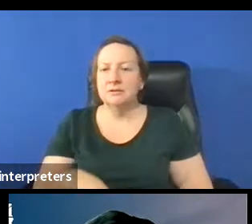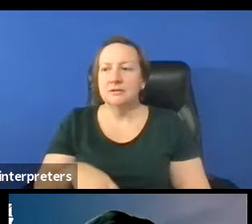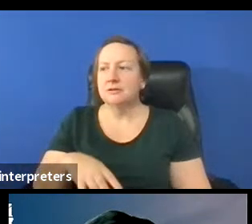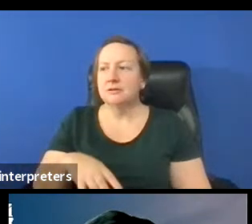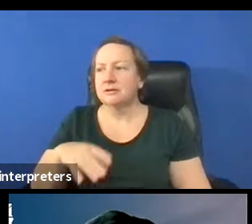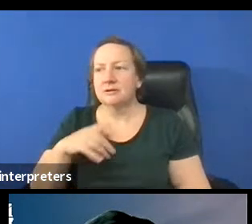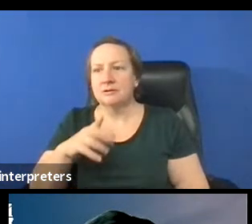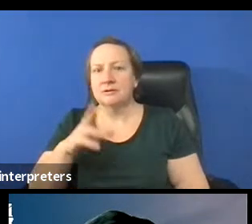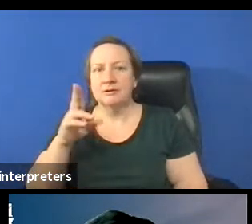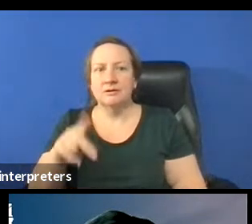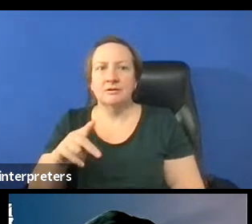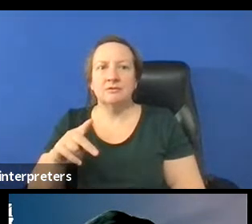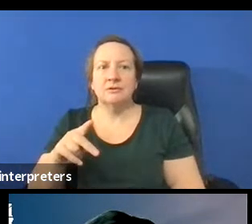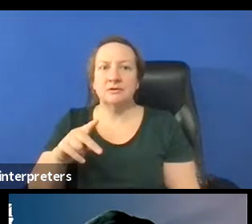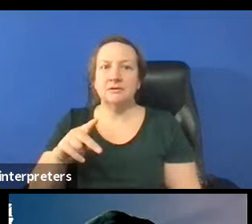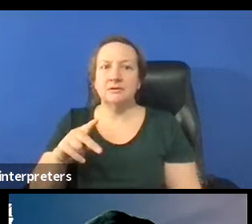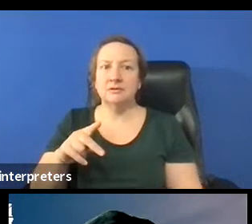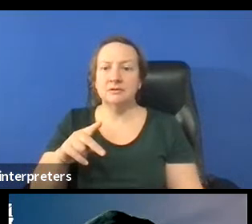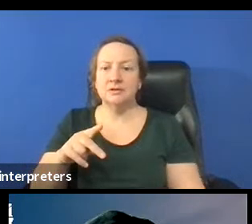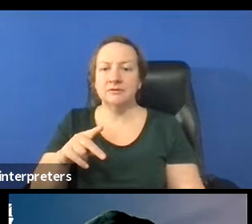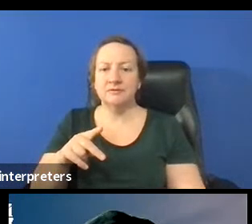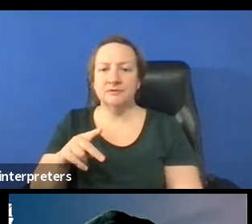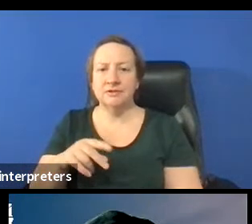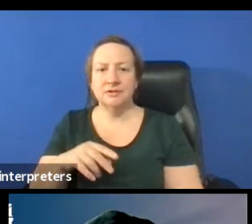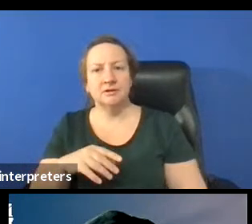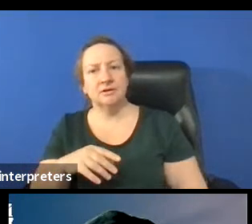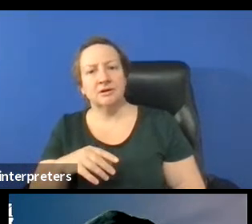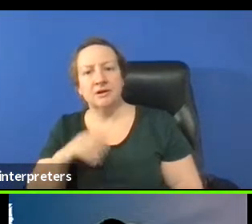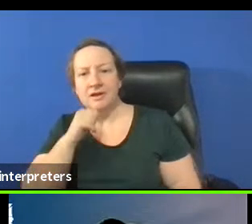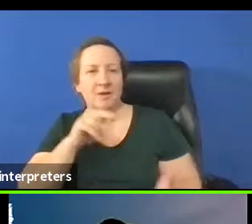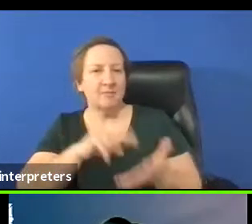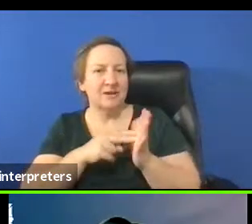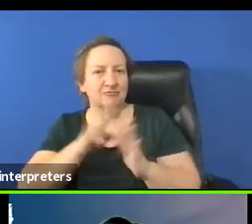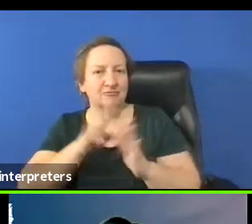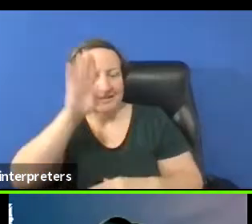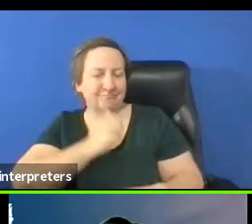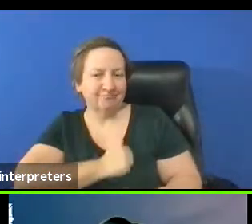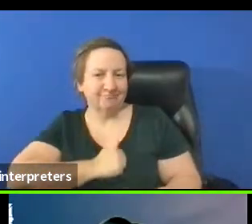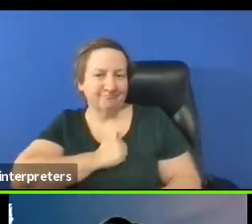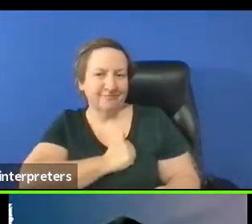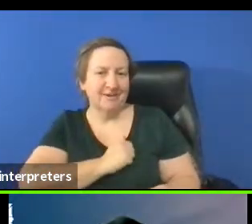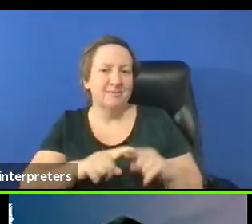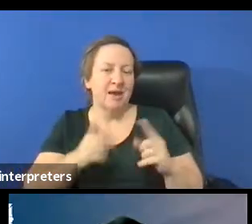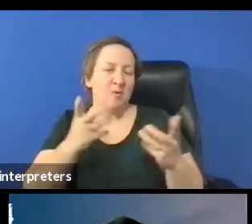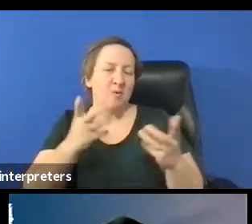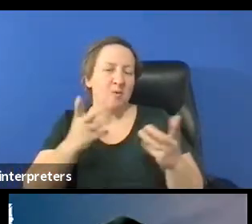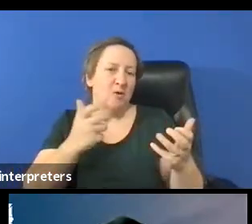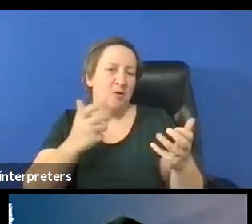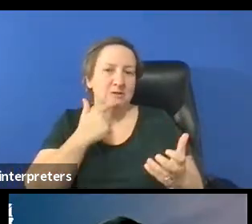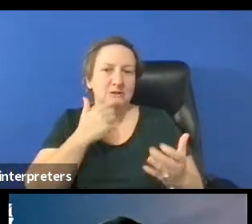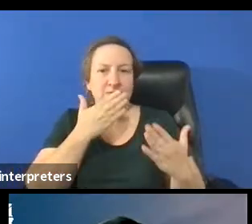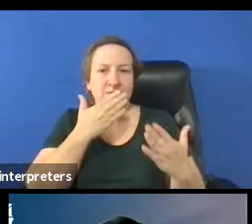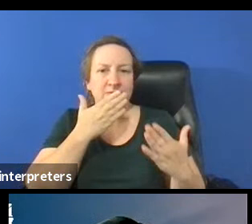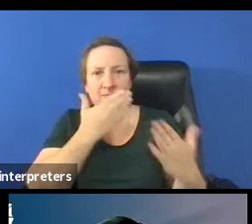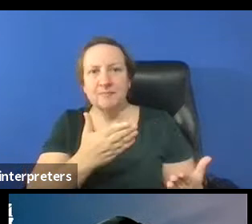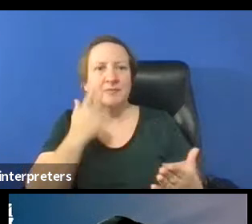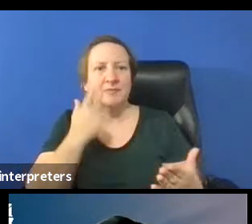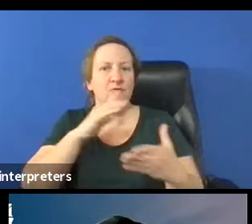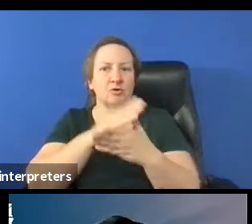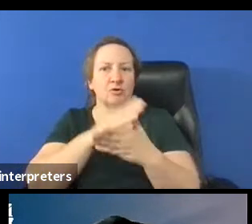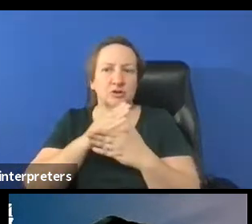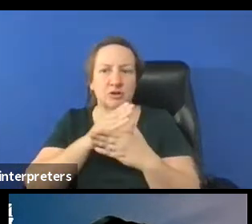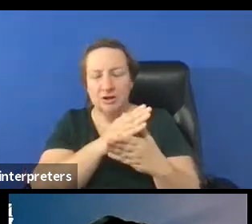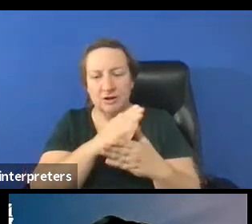I did not mean to raise my hand if I did have my hand raised. I'm sorry, but I will just say thank you for sharing the